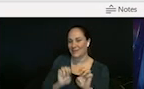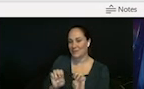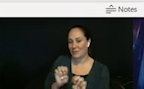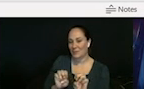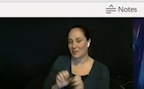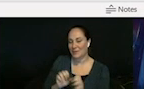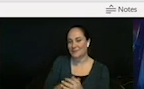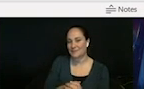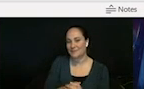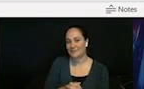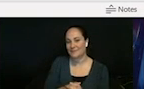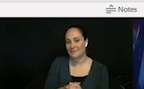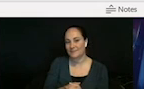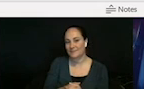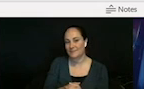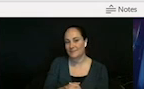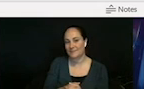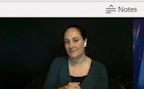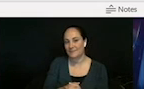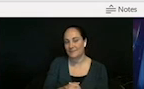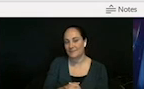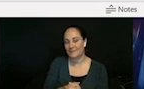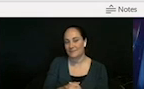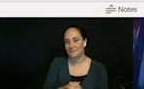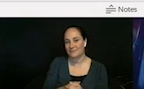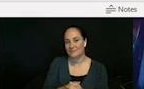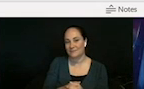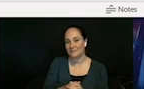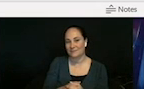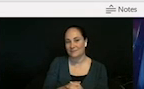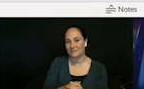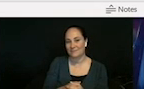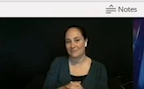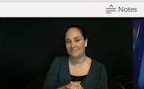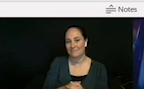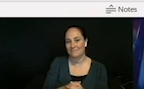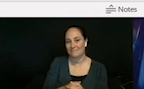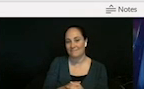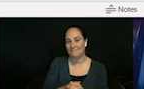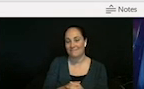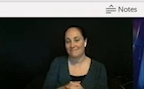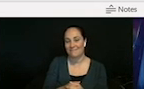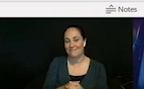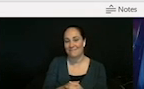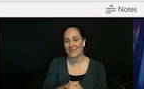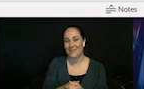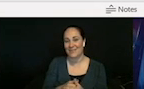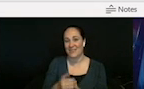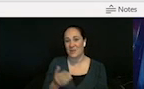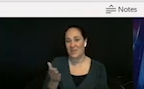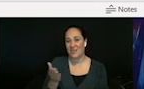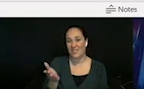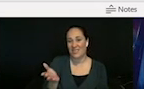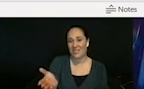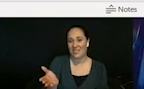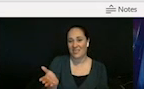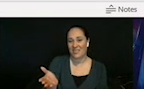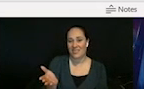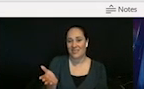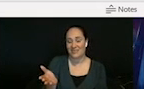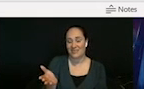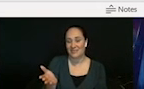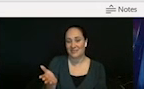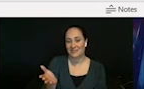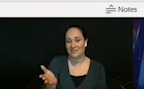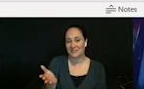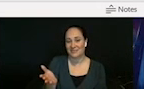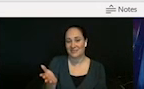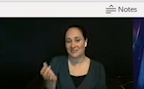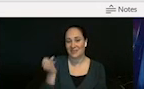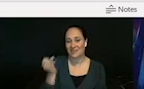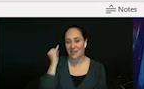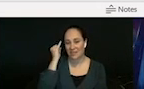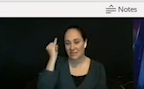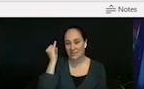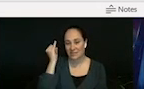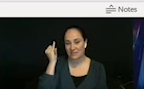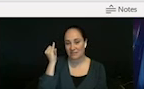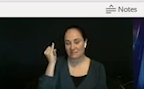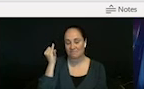So with this metal, Divya, if you're still there, with this metal, obviously we need something that can conduct a current. So